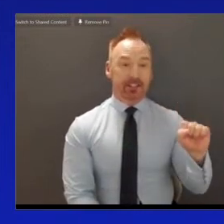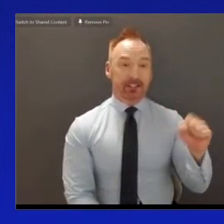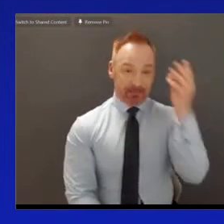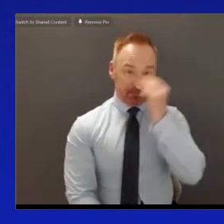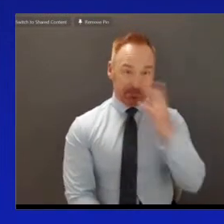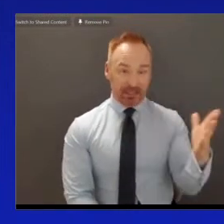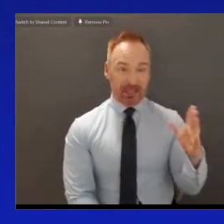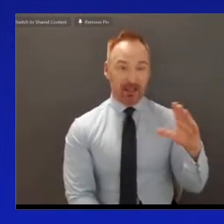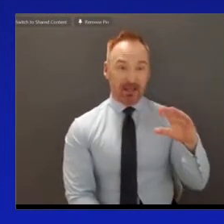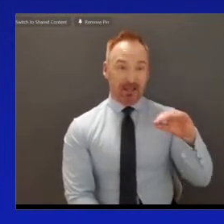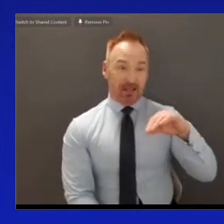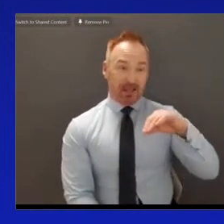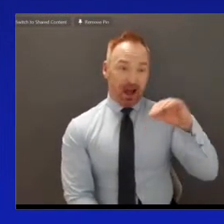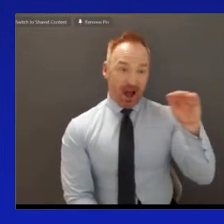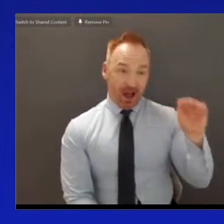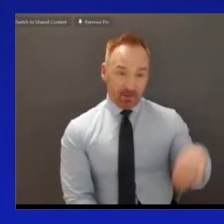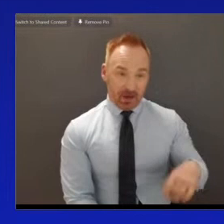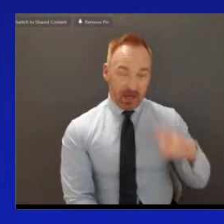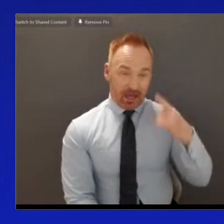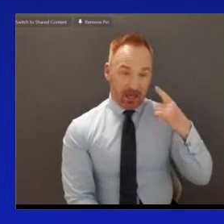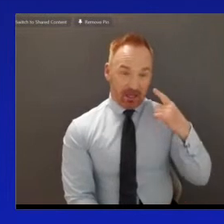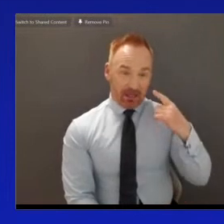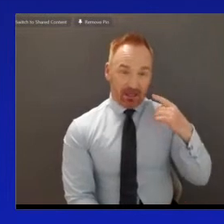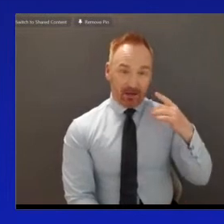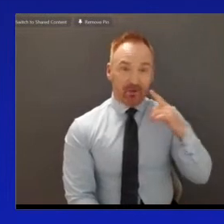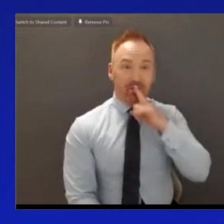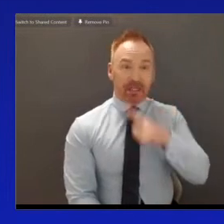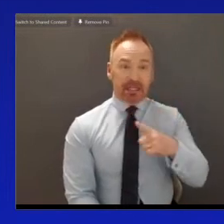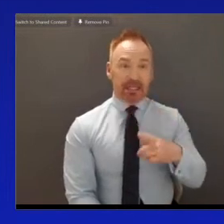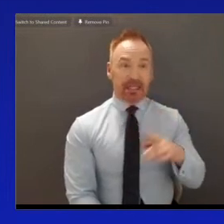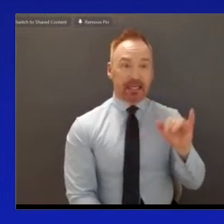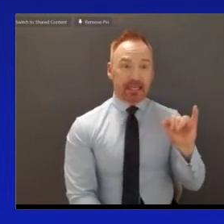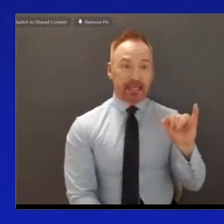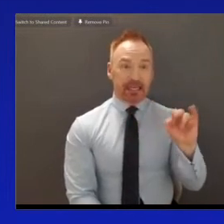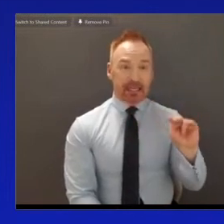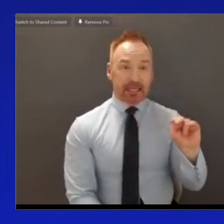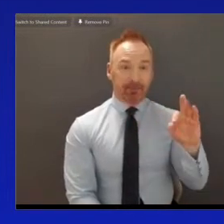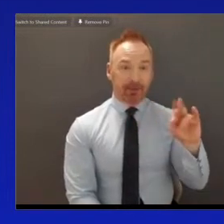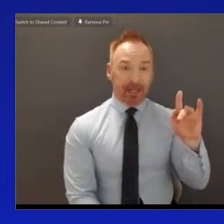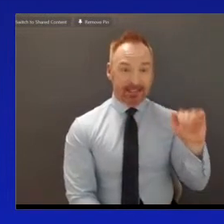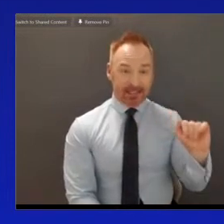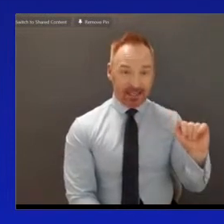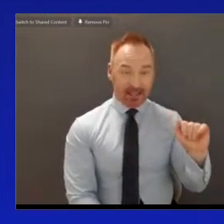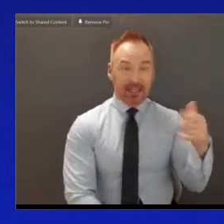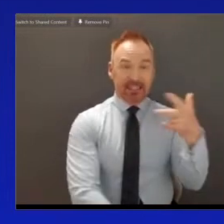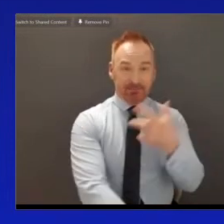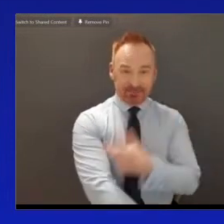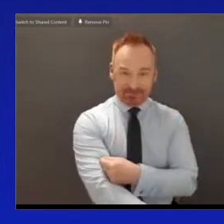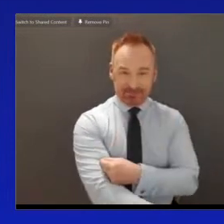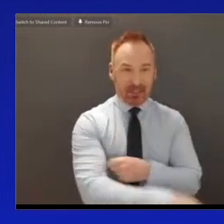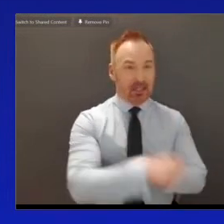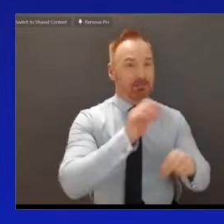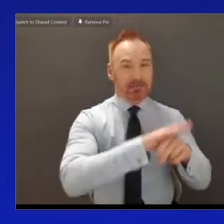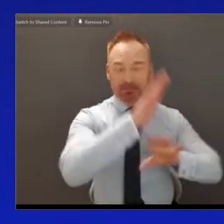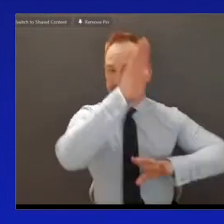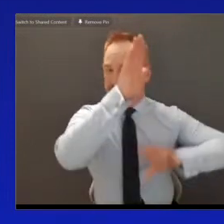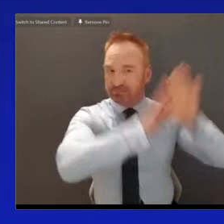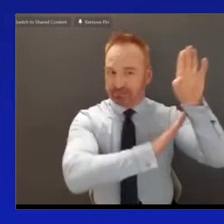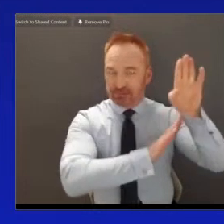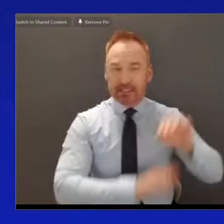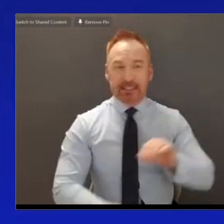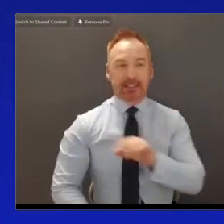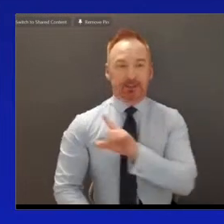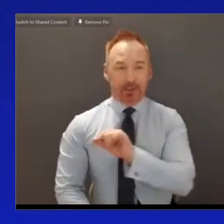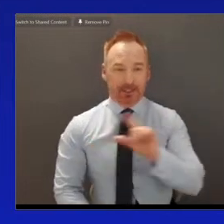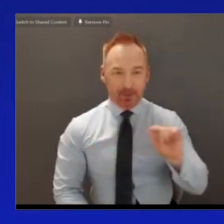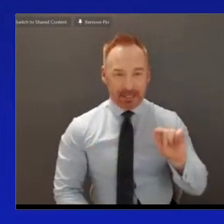uptake of influenza vaccine in its history during the 2020-2021 influenza season. Au cours de la saison